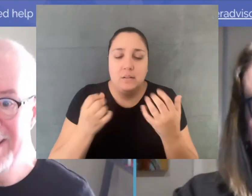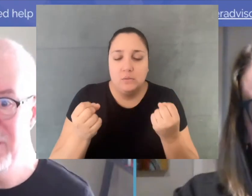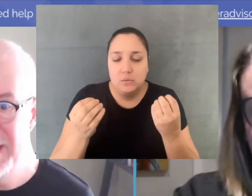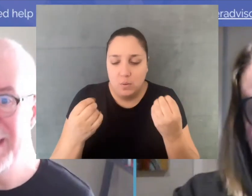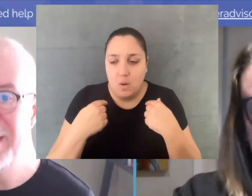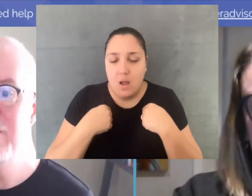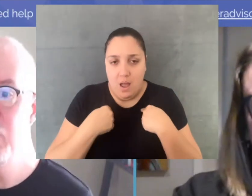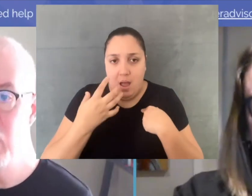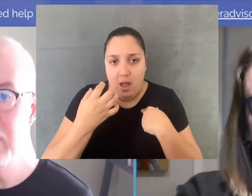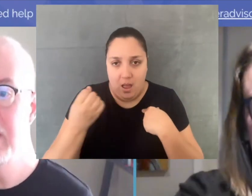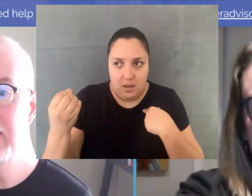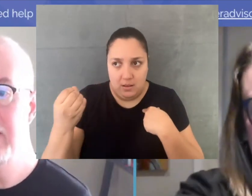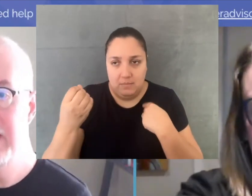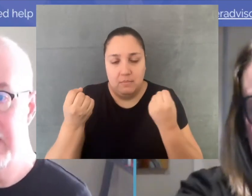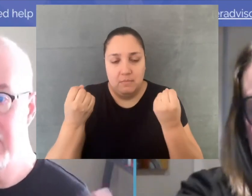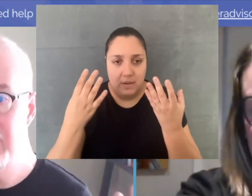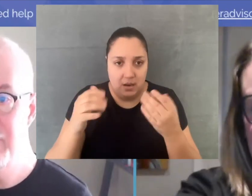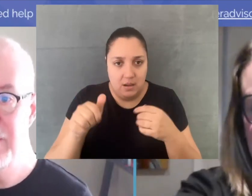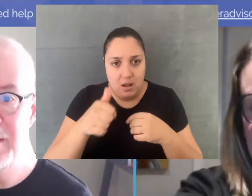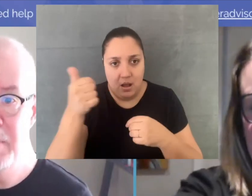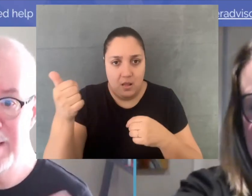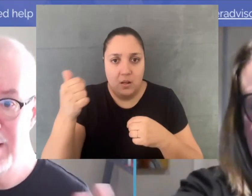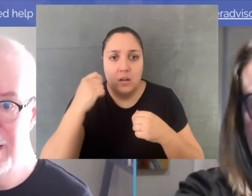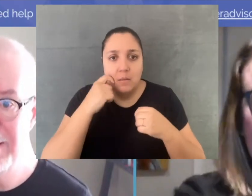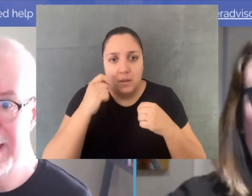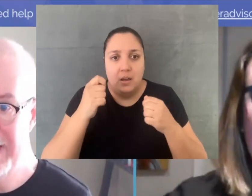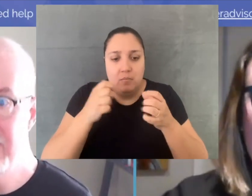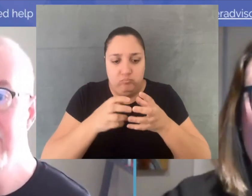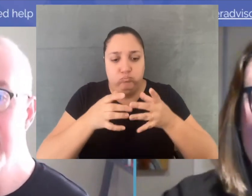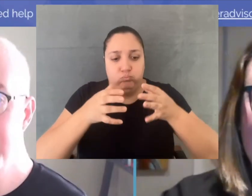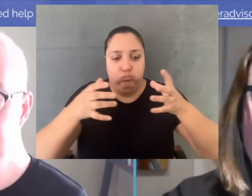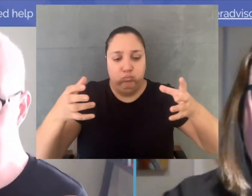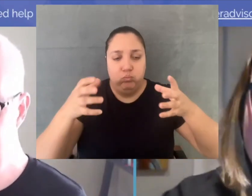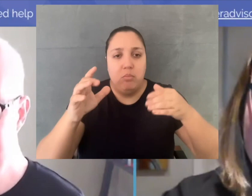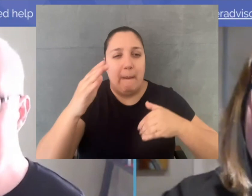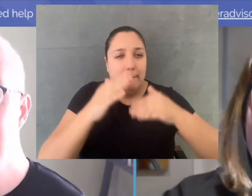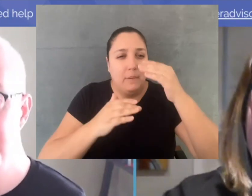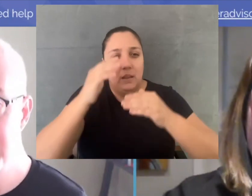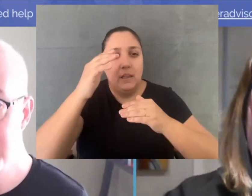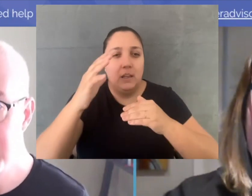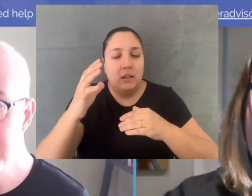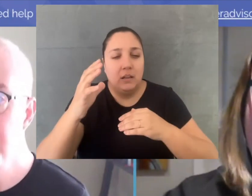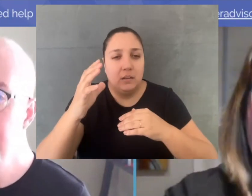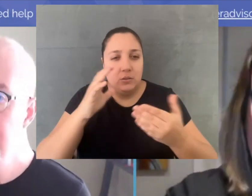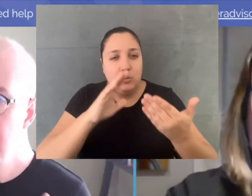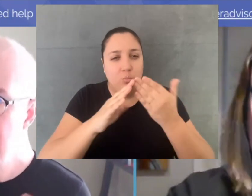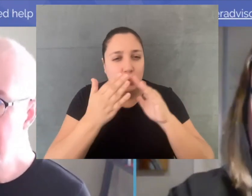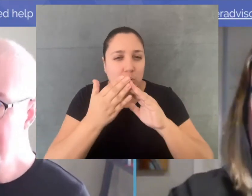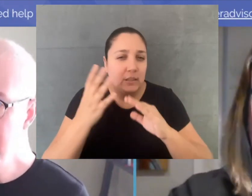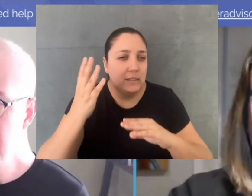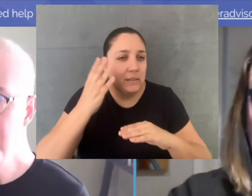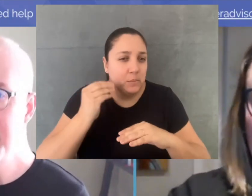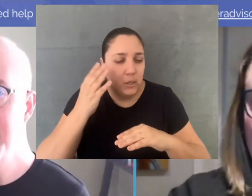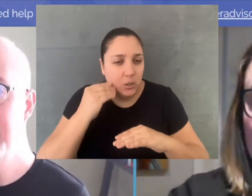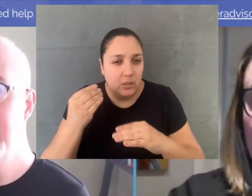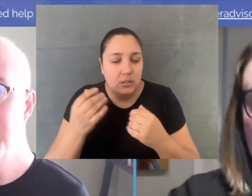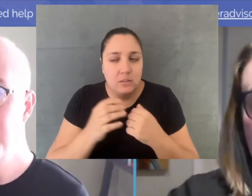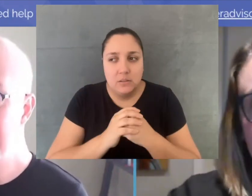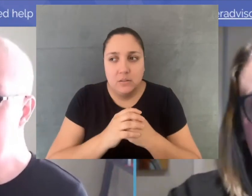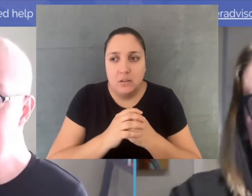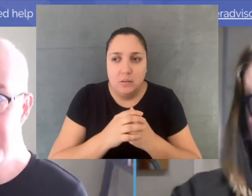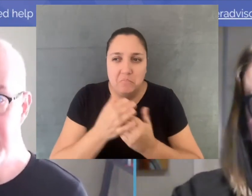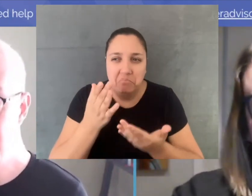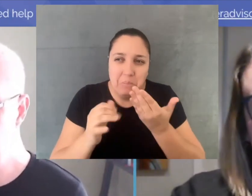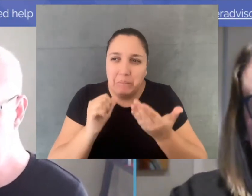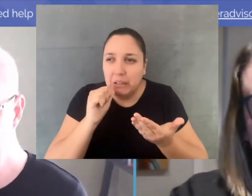I and many others work in the area of building online community experiences, not so much necessarily through